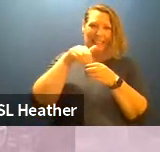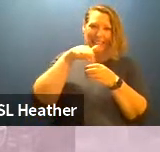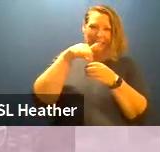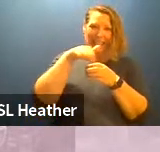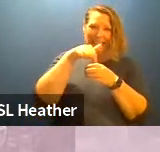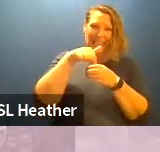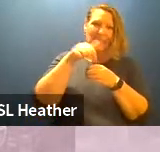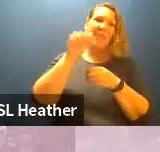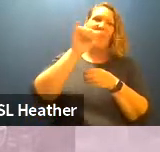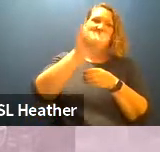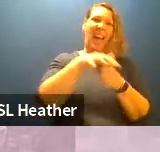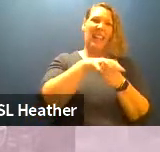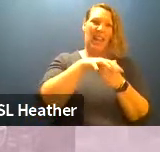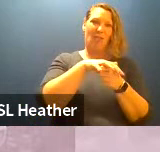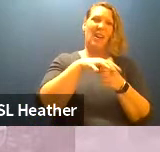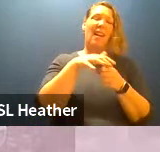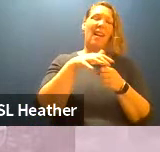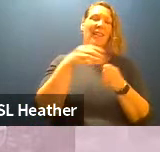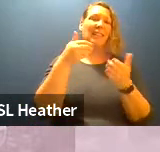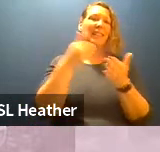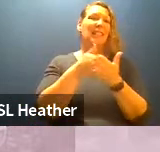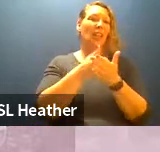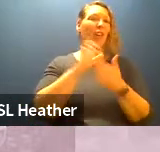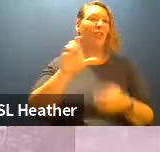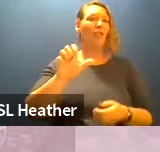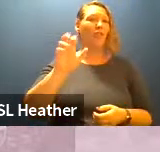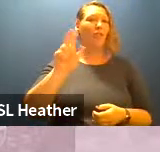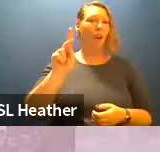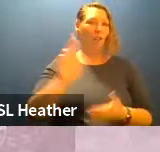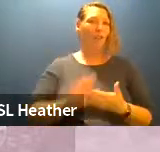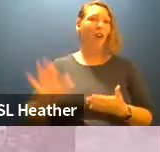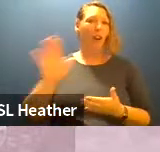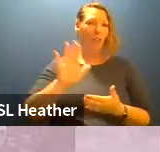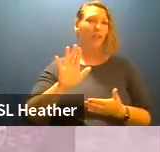that area, east of Clark College and around there.